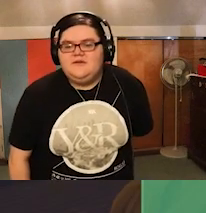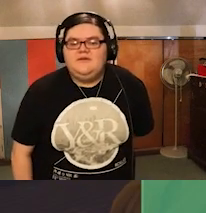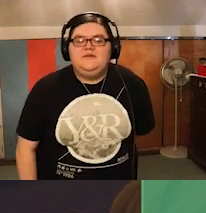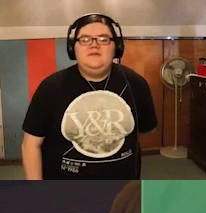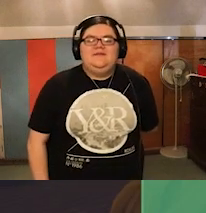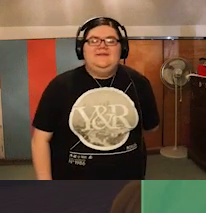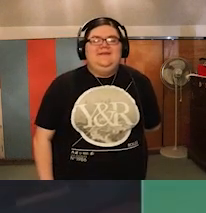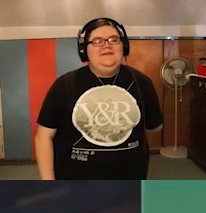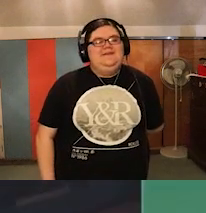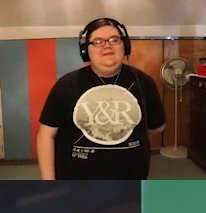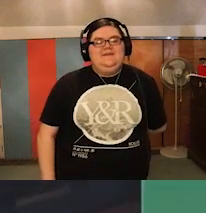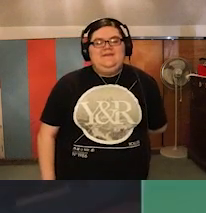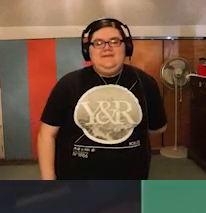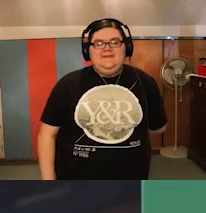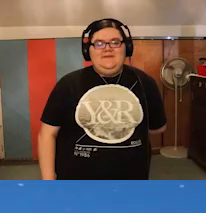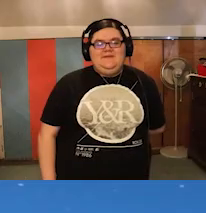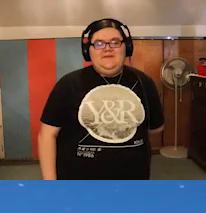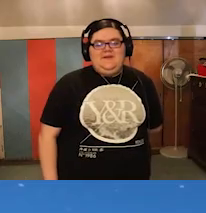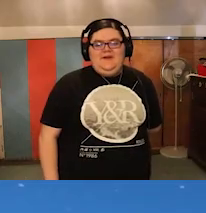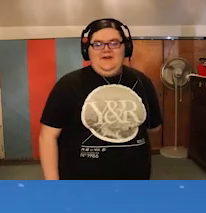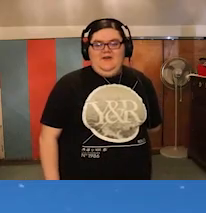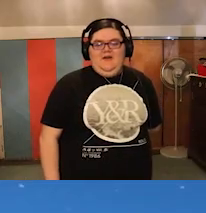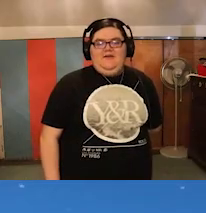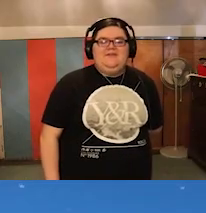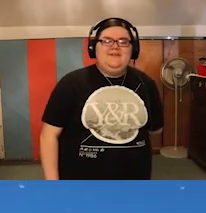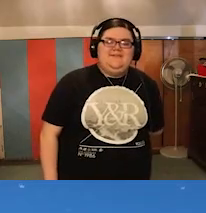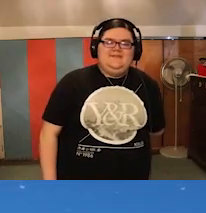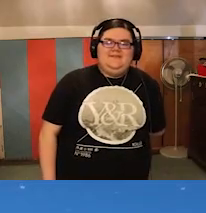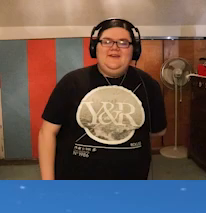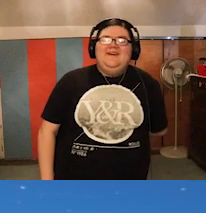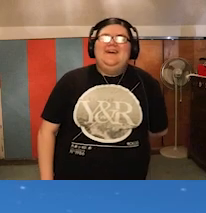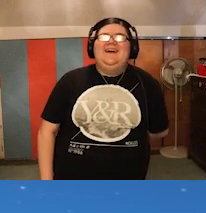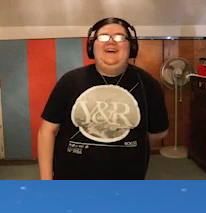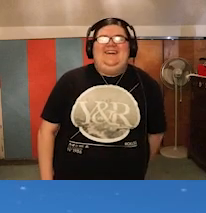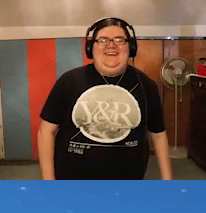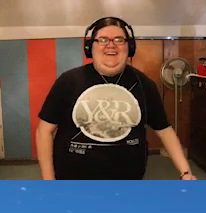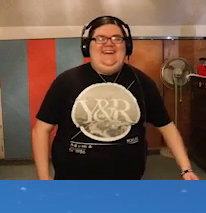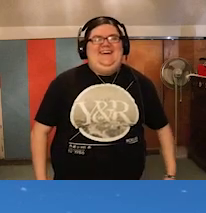six. Mm. Wait, Bez, you're back! Oh! Put your phone down, lad.